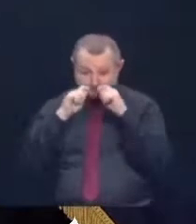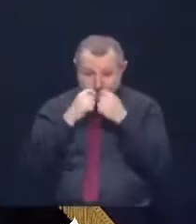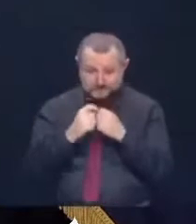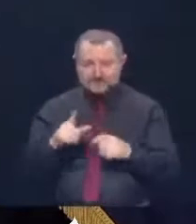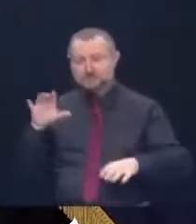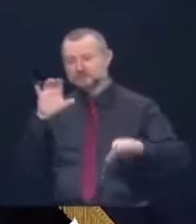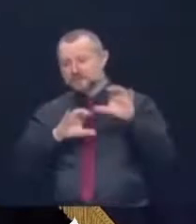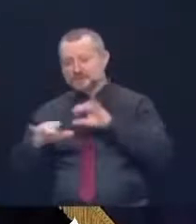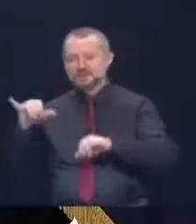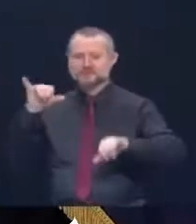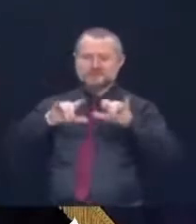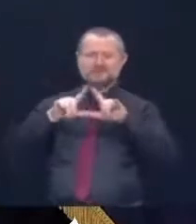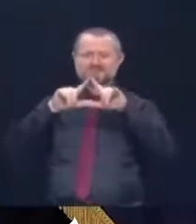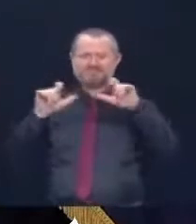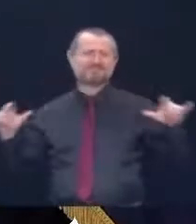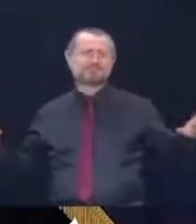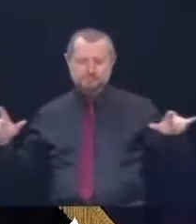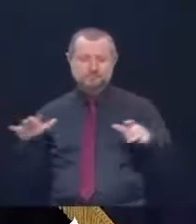we had,